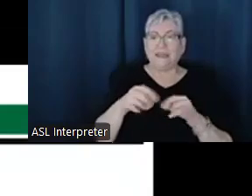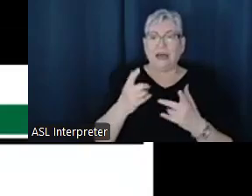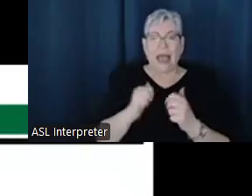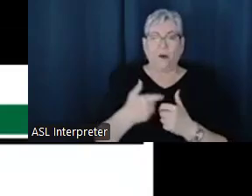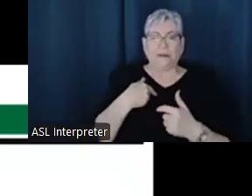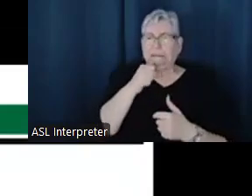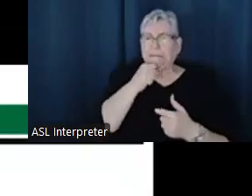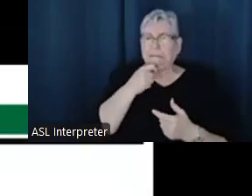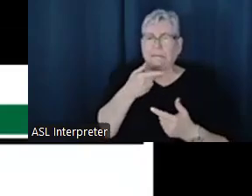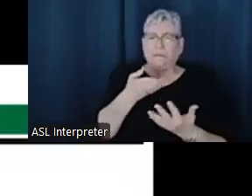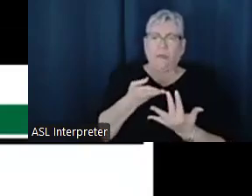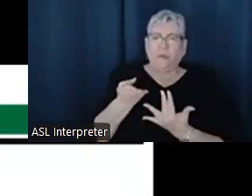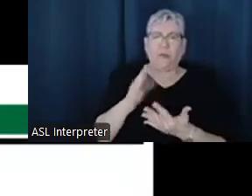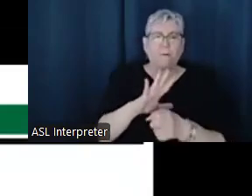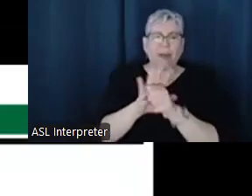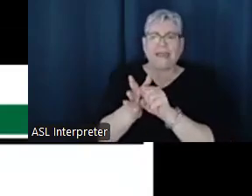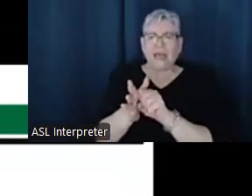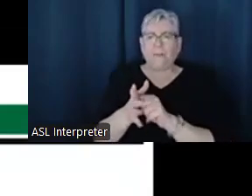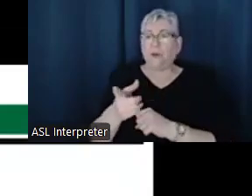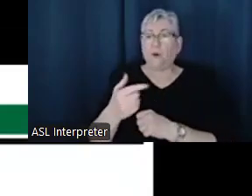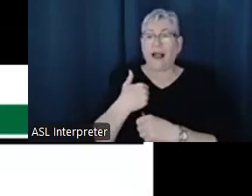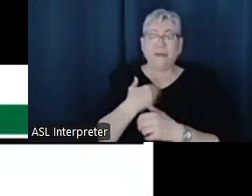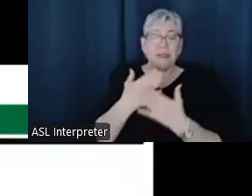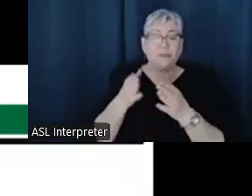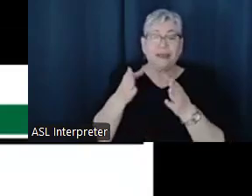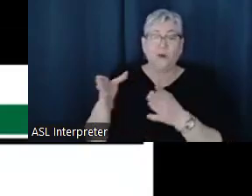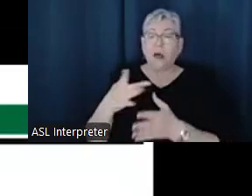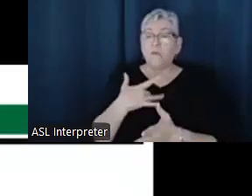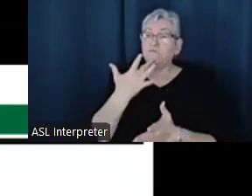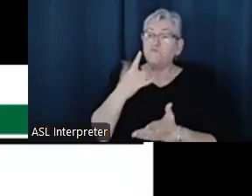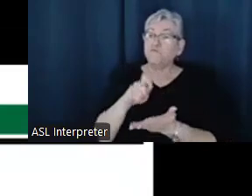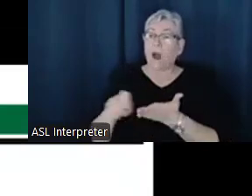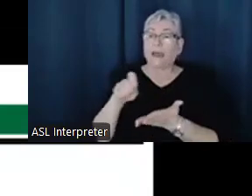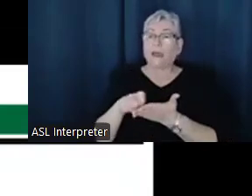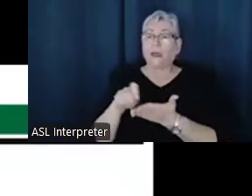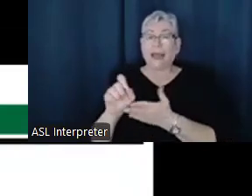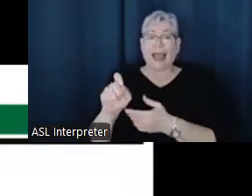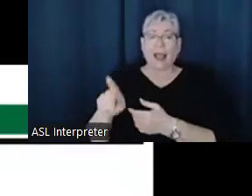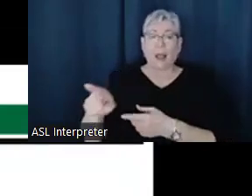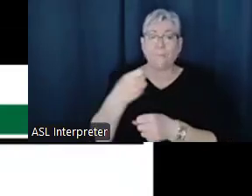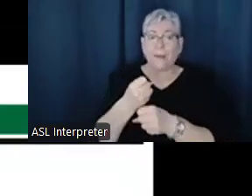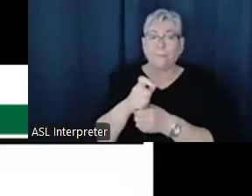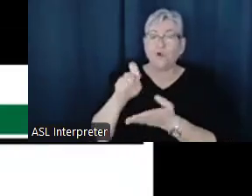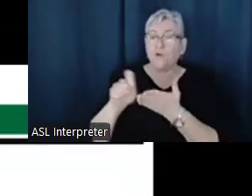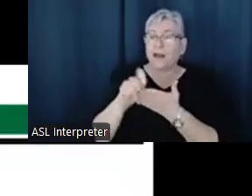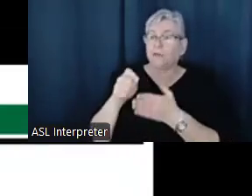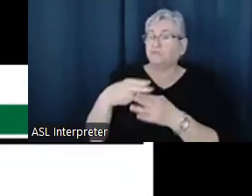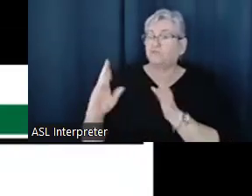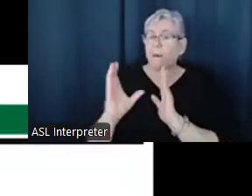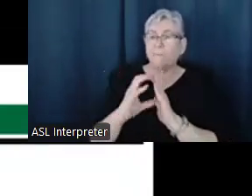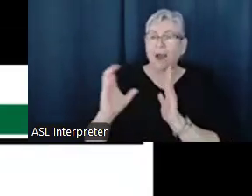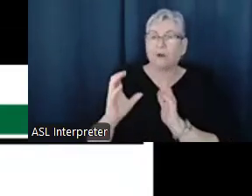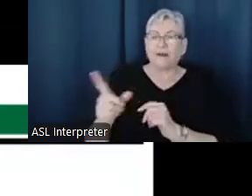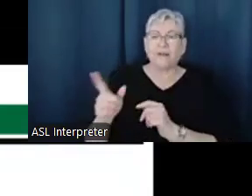pandemic. So if you have individuals that like to write, asking them to maybe write a little paragraph about how they've dealt